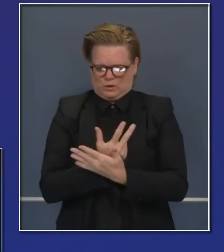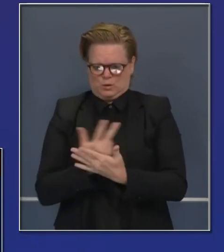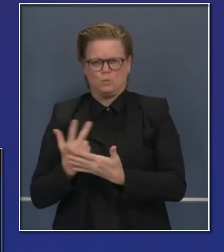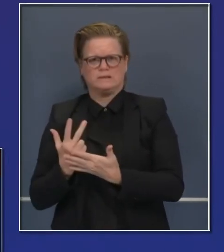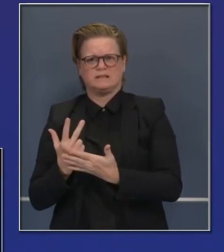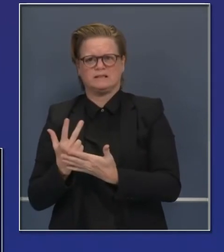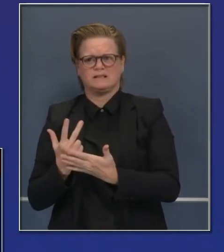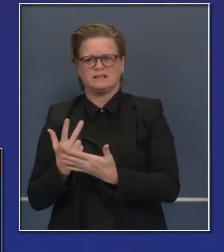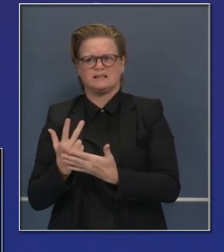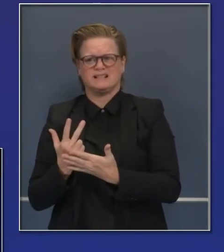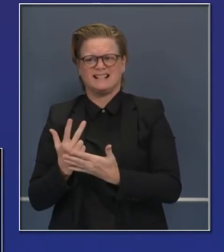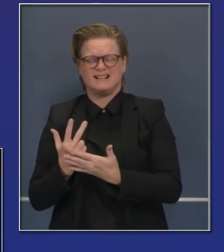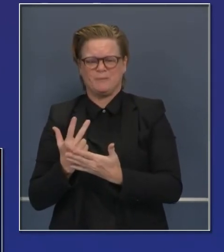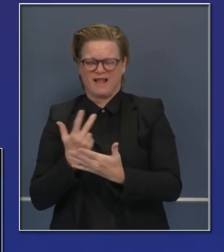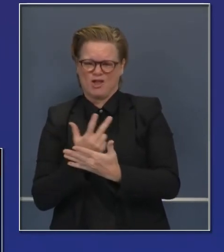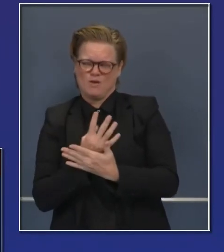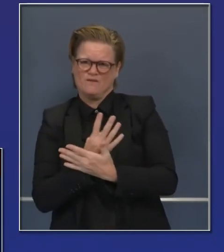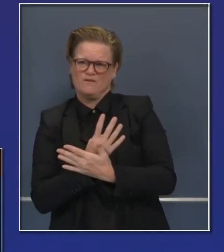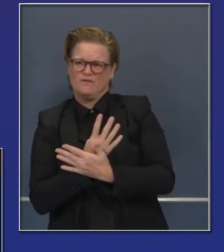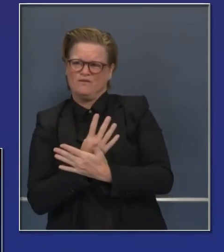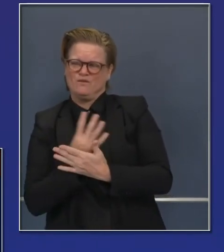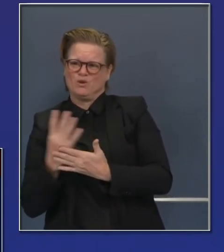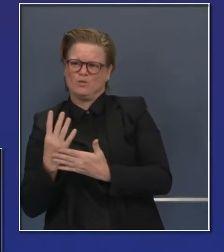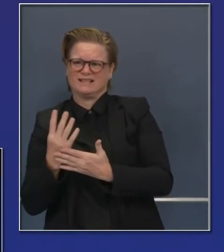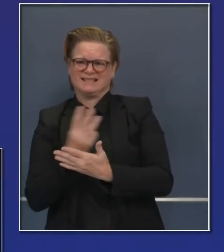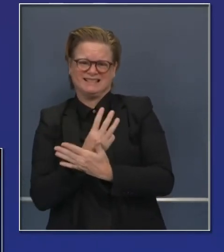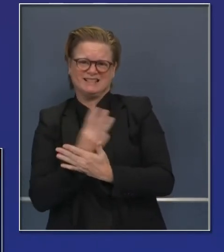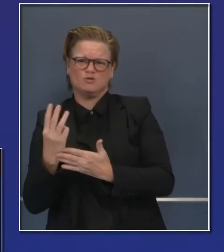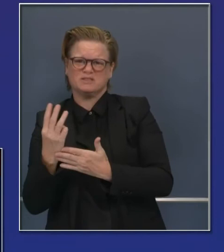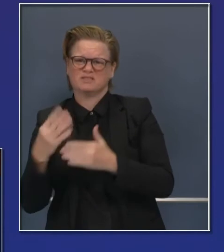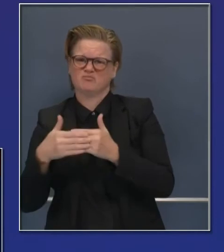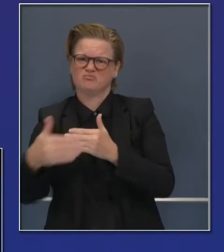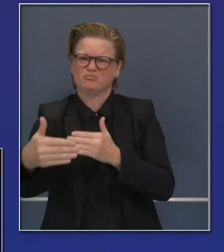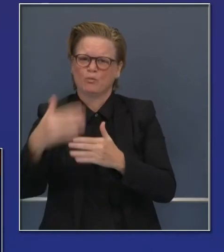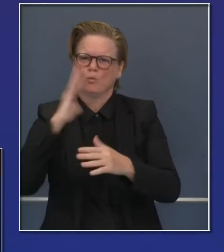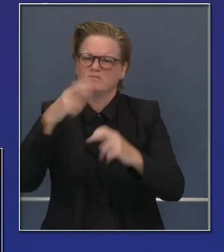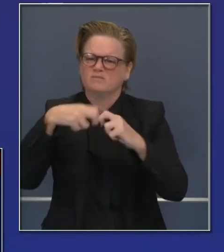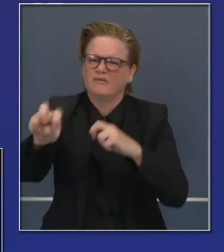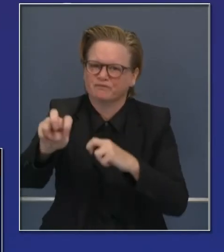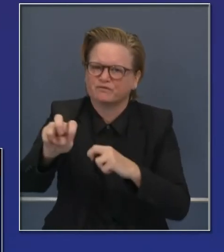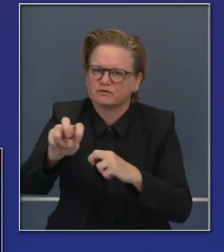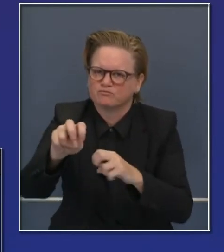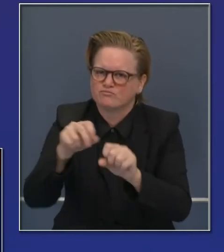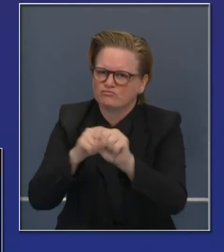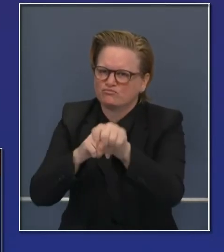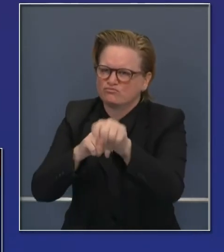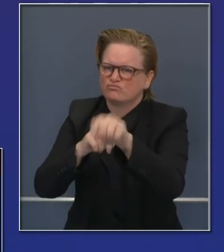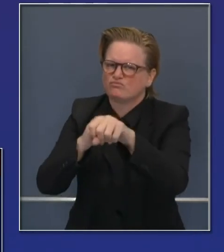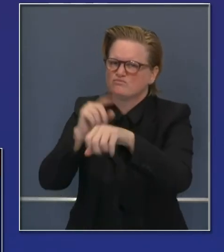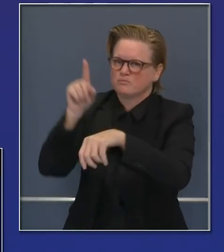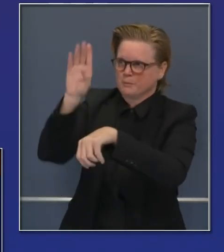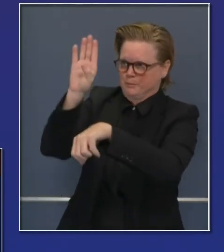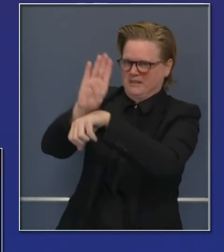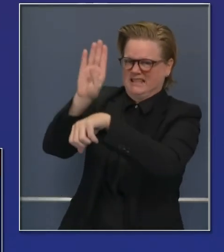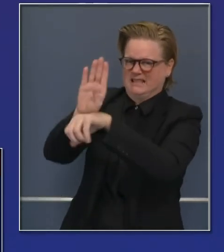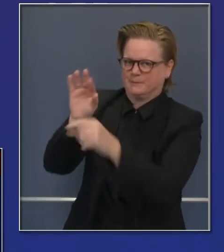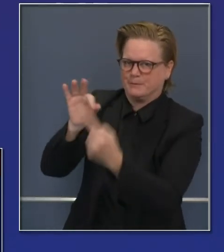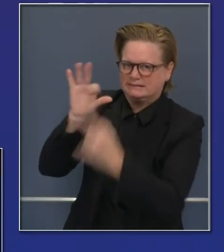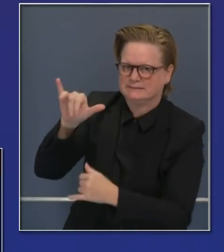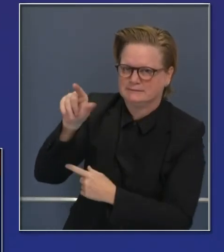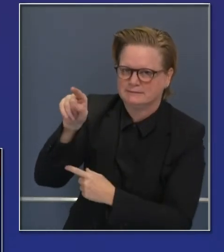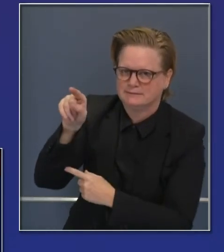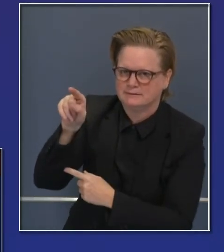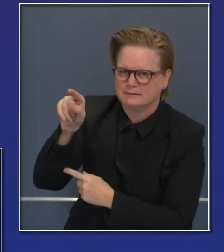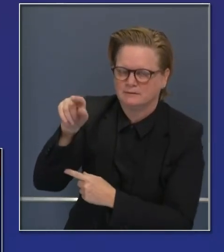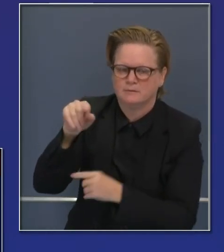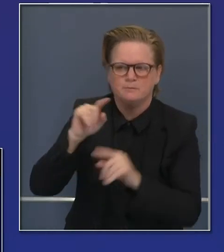months. Talk about businesses. We talk about preparing our healthcare delivery system for a surge. We cannot forget our workers. And I